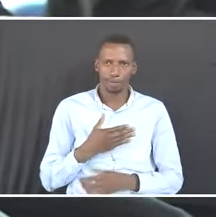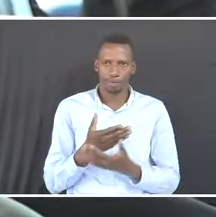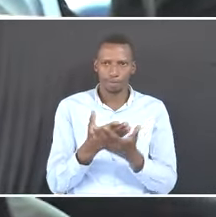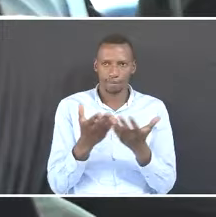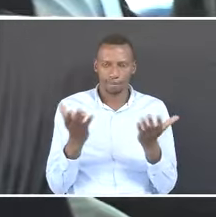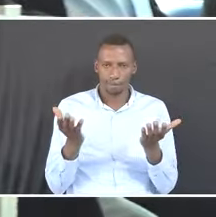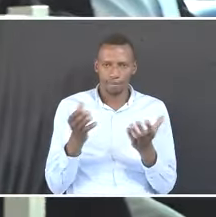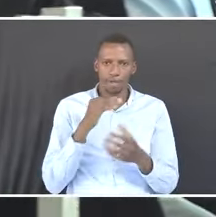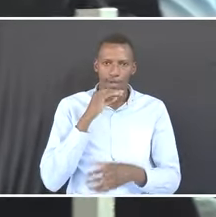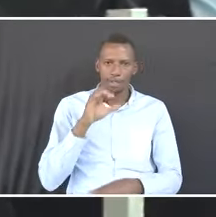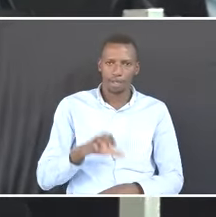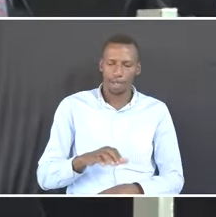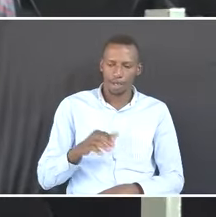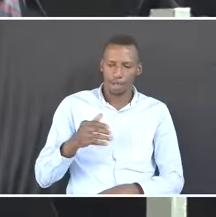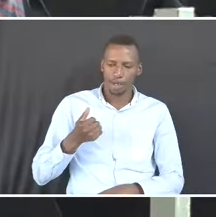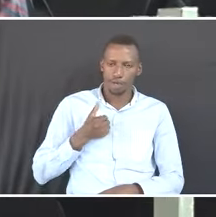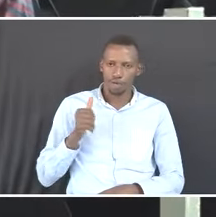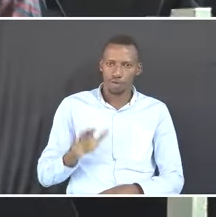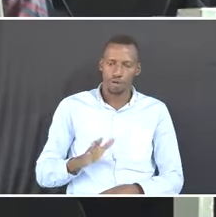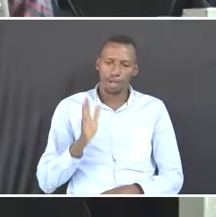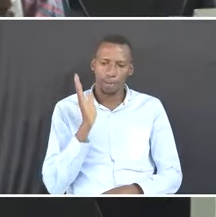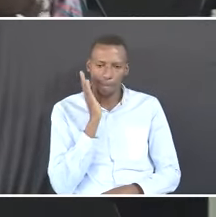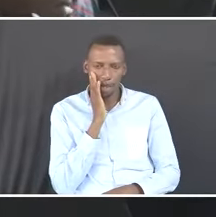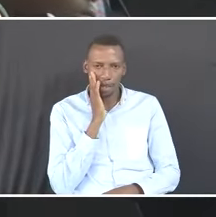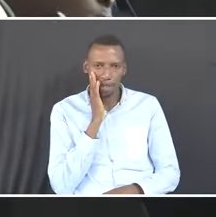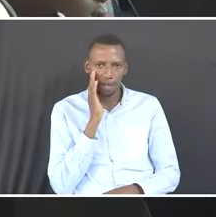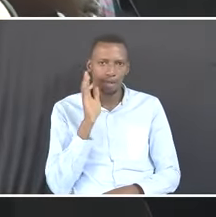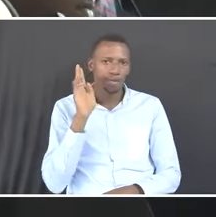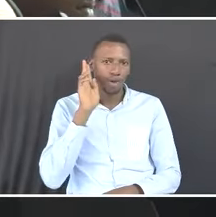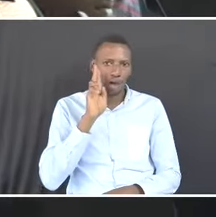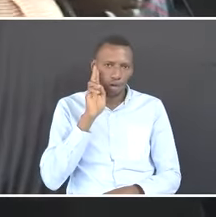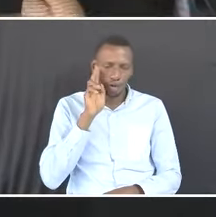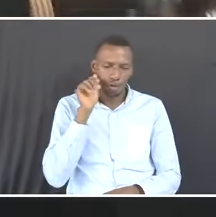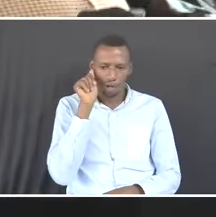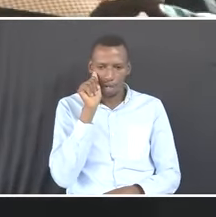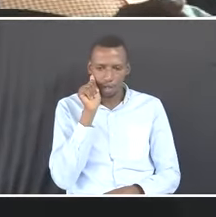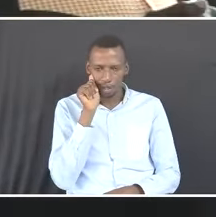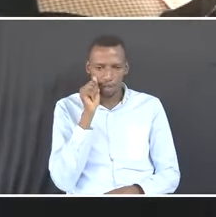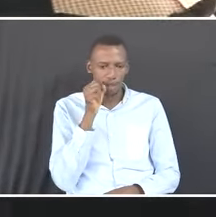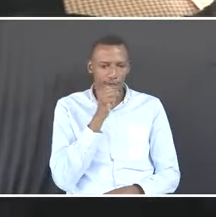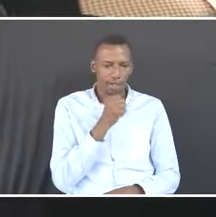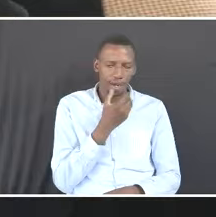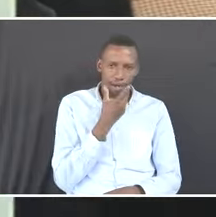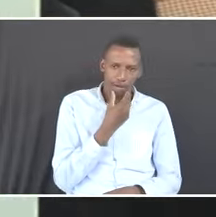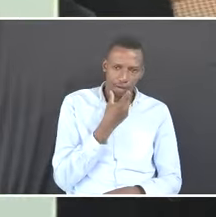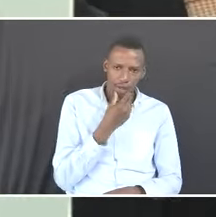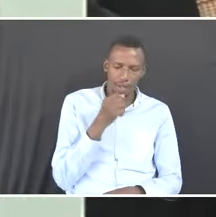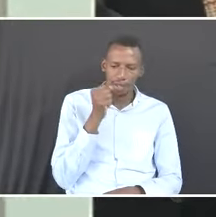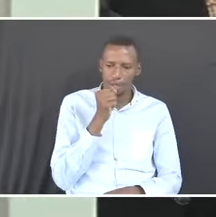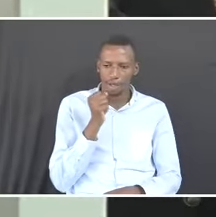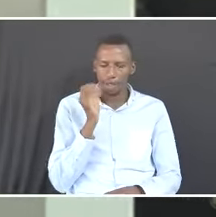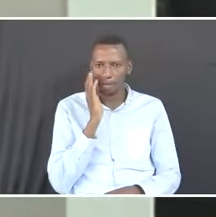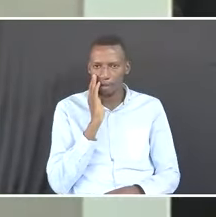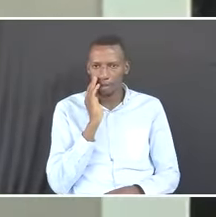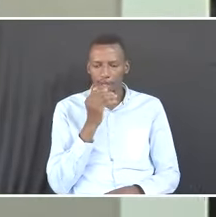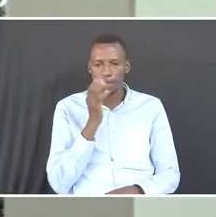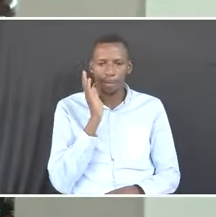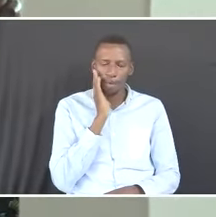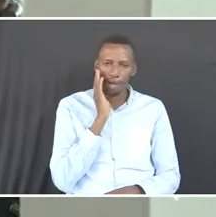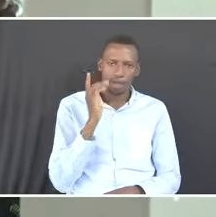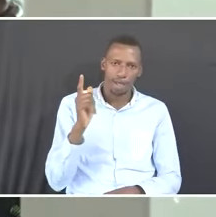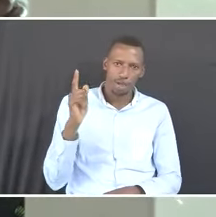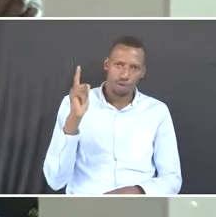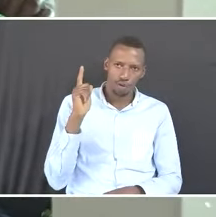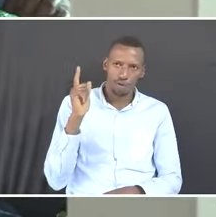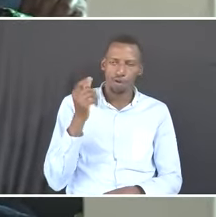my son, my daughter, my uncle, my aunt, my grandfather, my grandmother, my father-in-law, my mother-in-law, my brother-in-law,